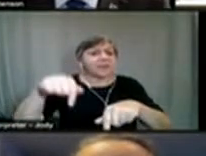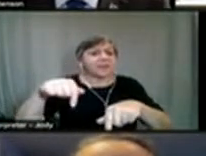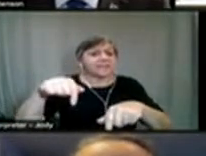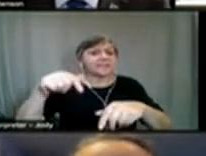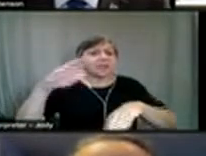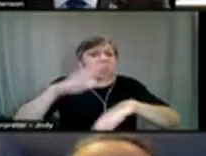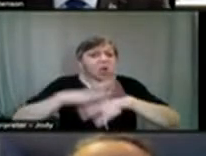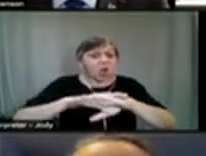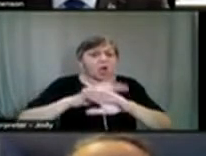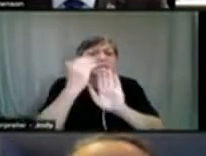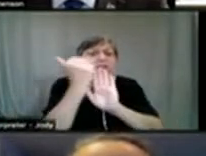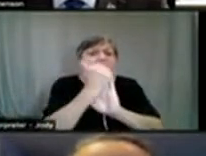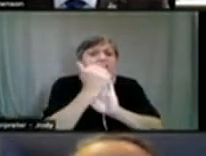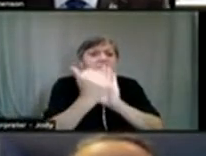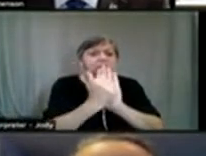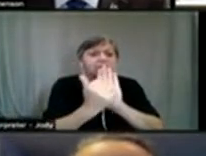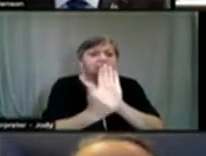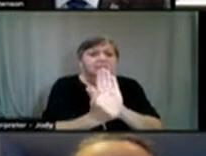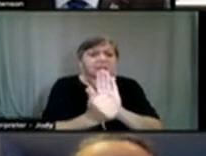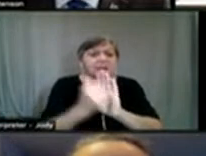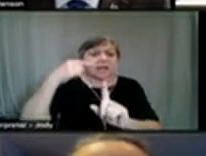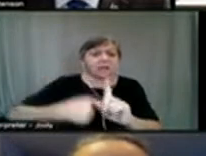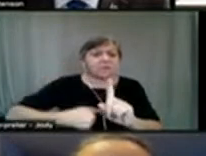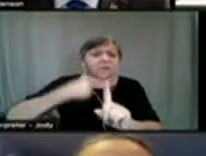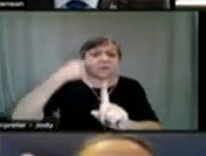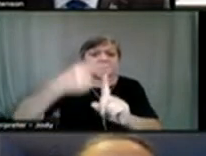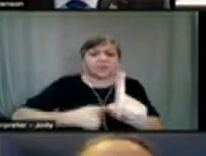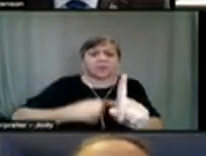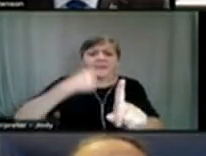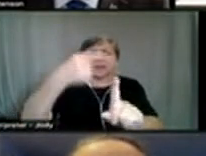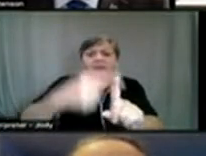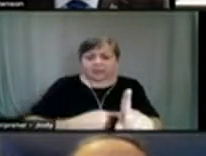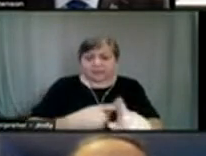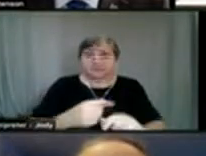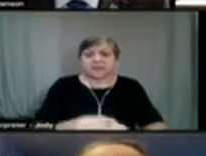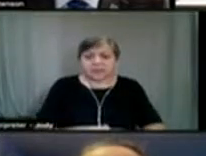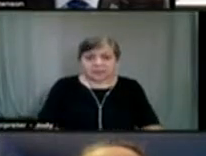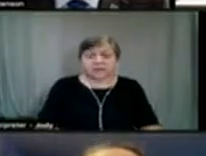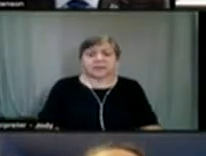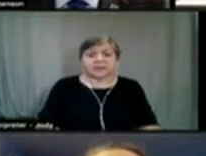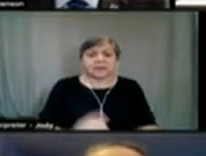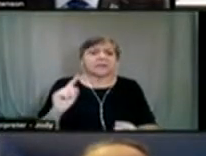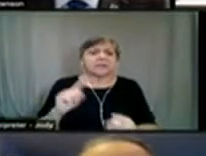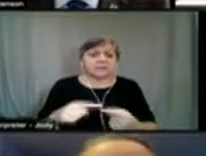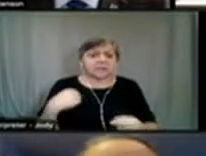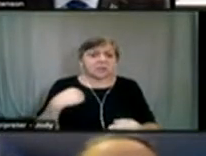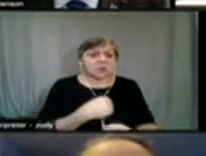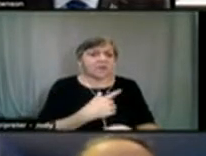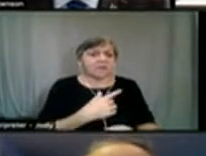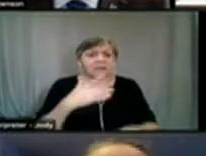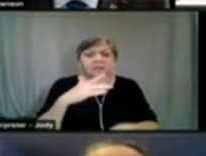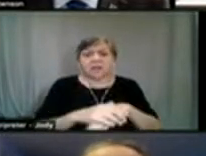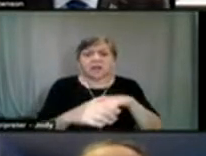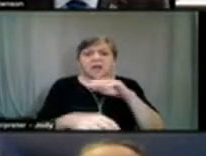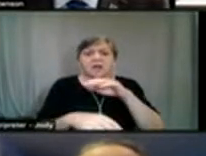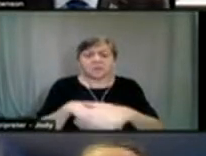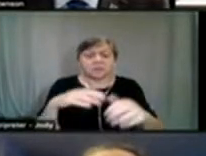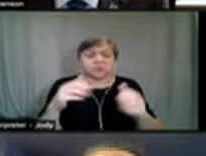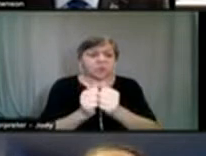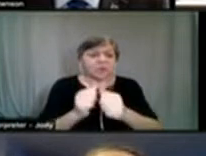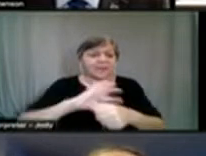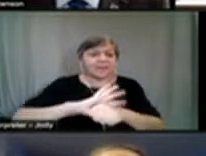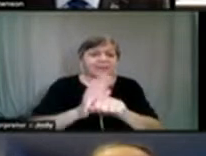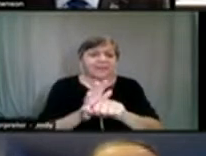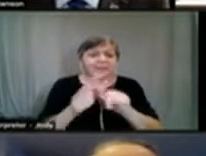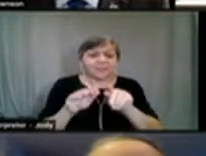school committee meetings until we are at a comfortable place in this pandemic where we don't have to have these discussions.